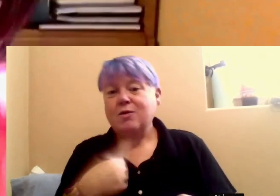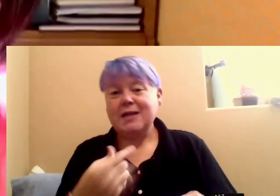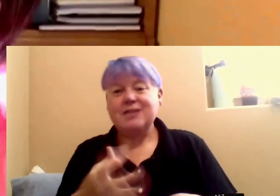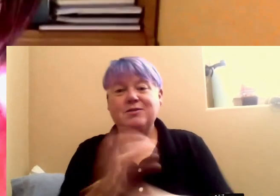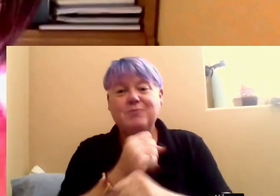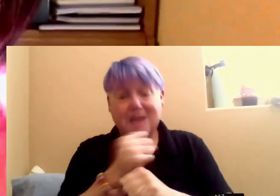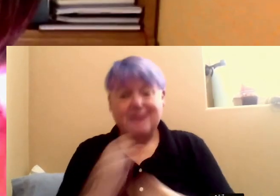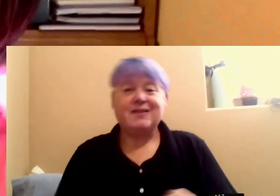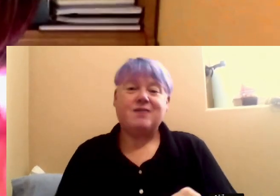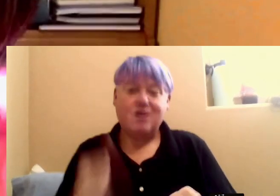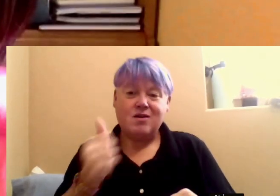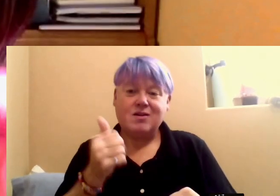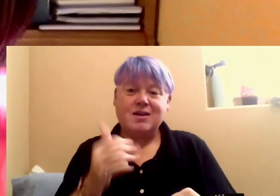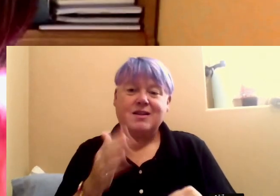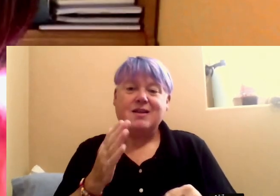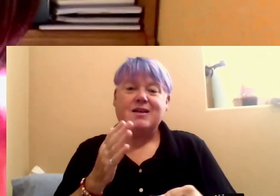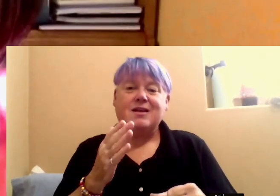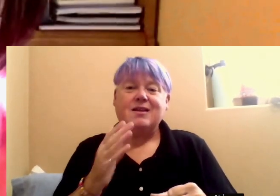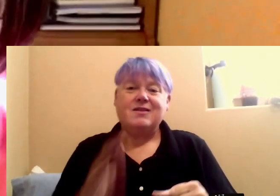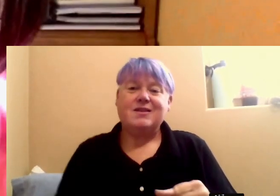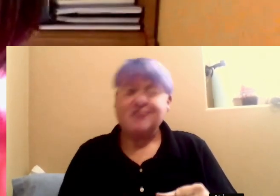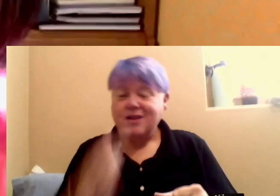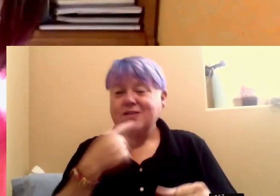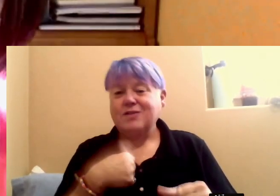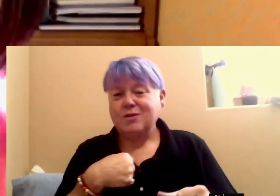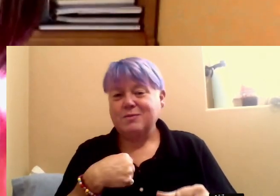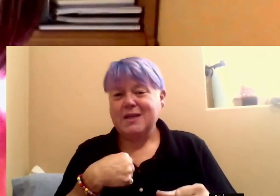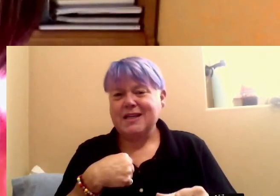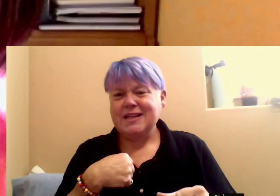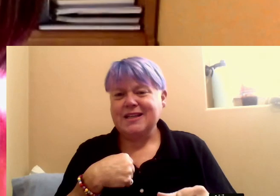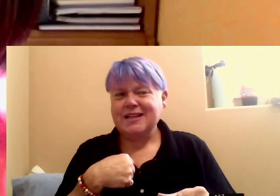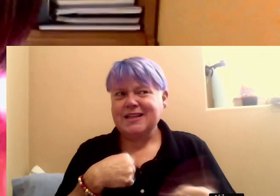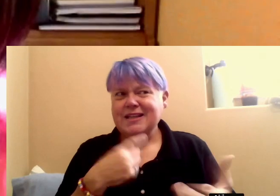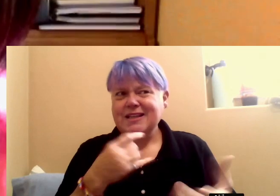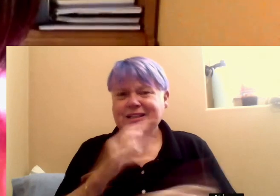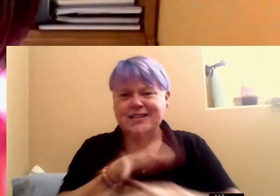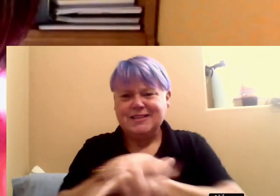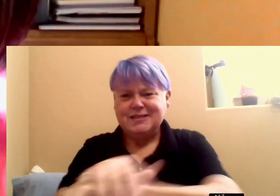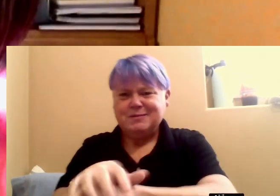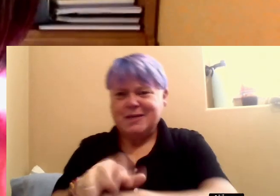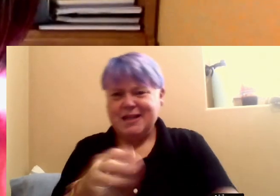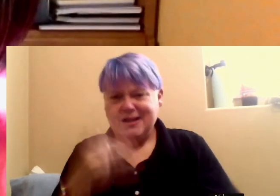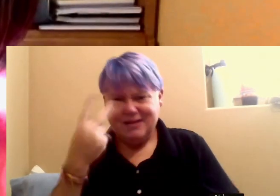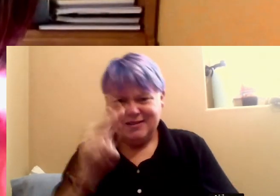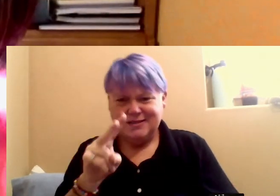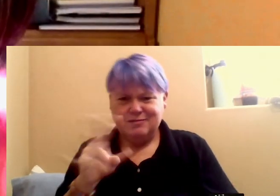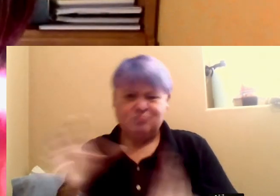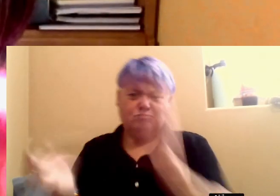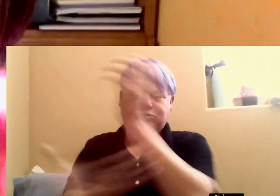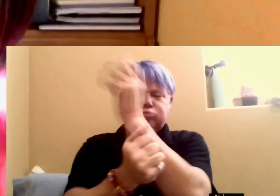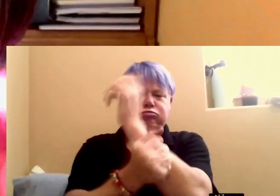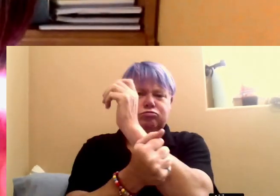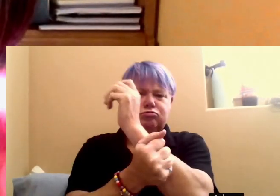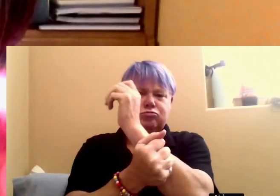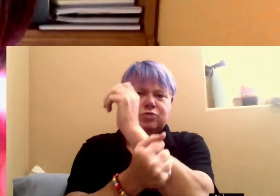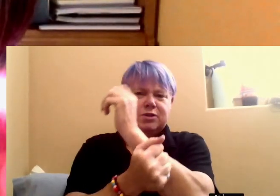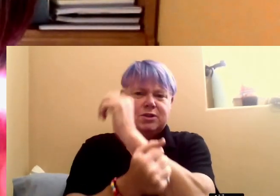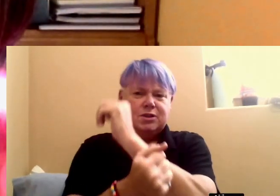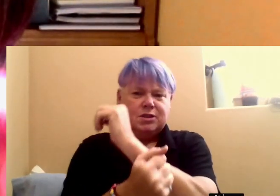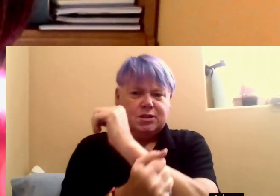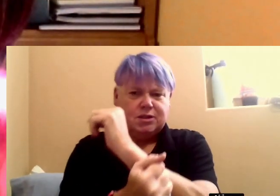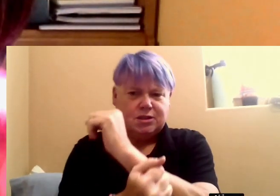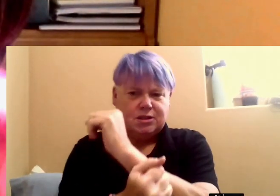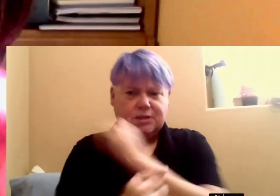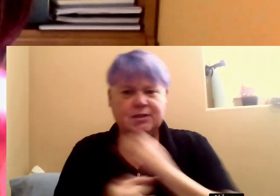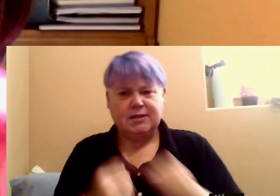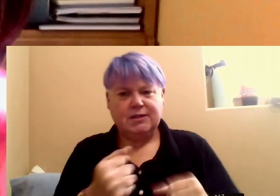me. I start laughing in a panicky way, and like that, Spider whips his head around and grabs my coat sleeve. Steady, he says